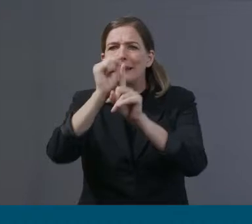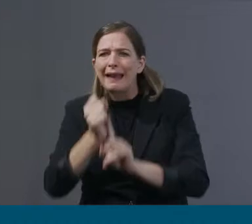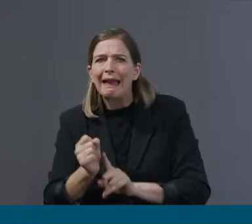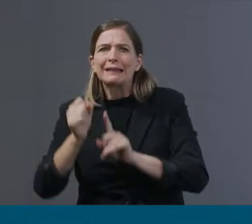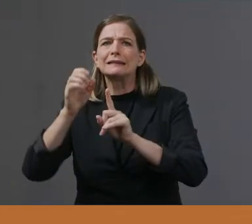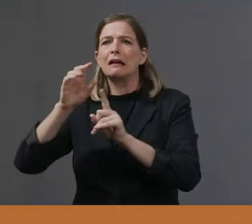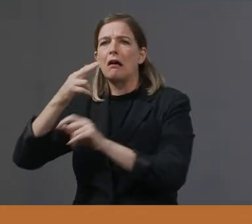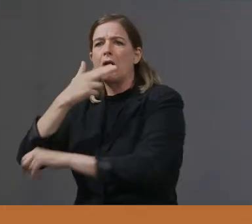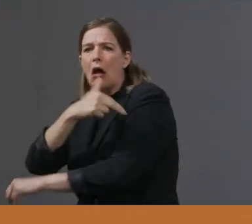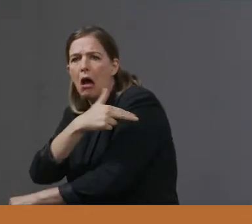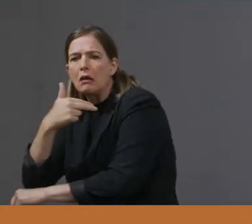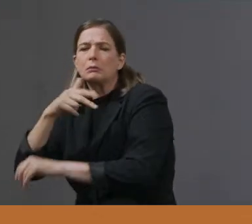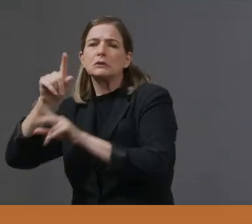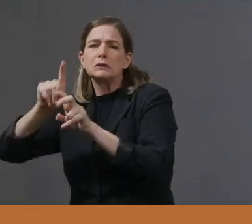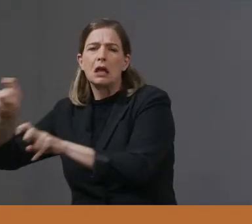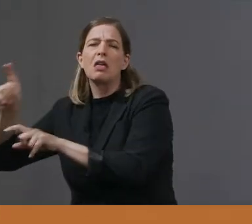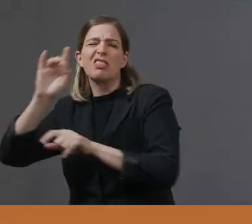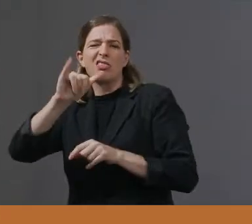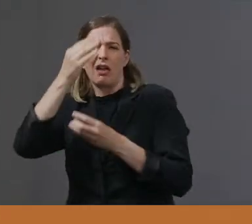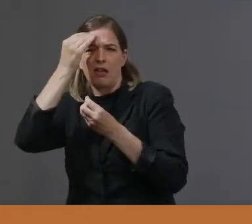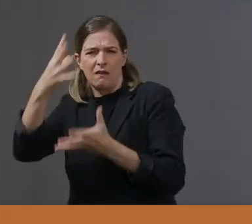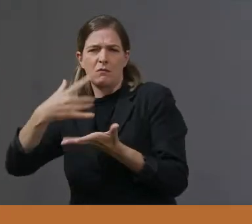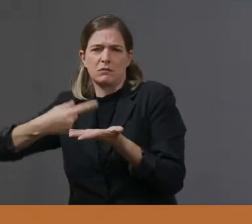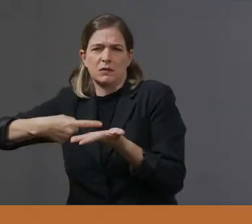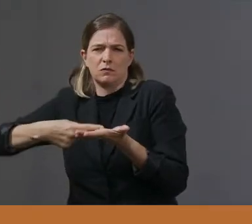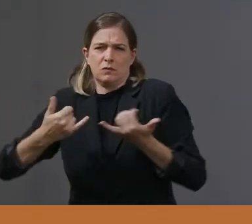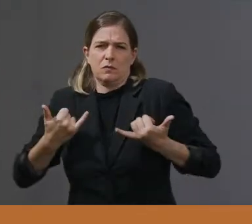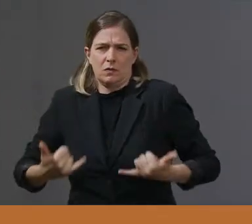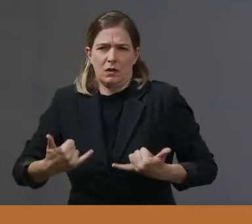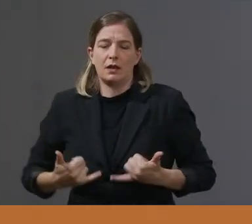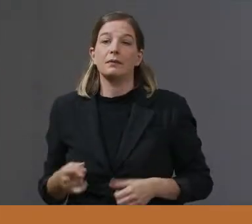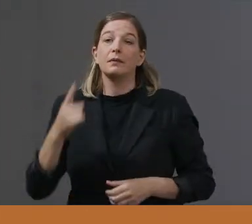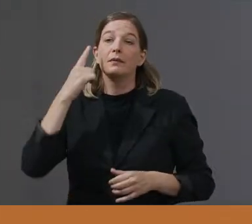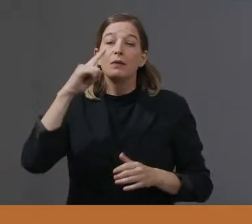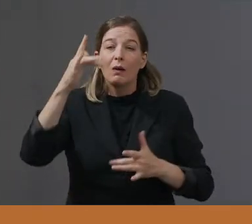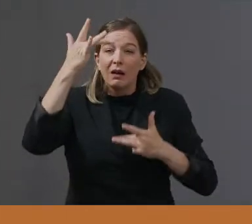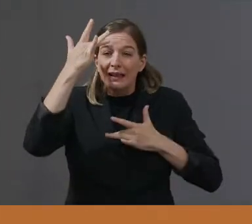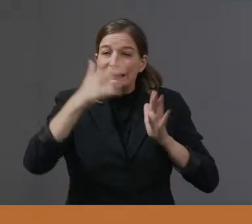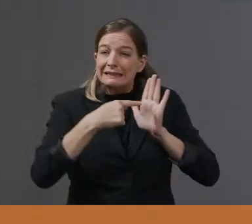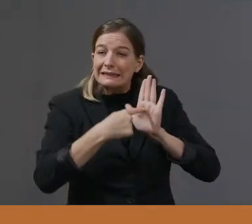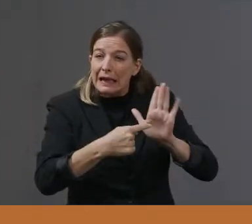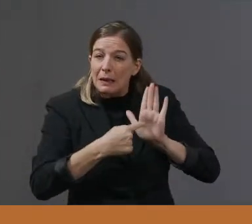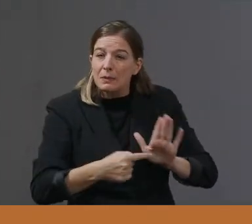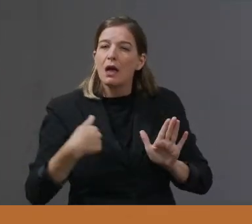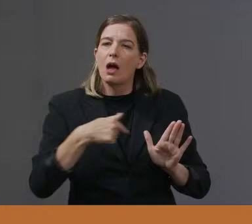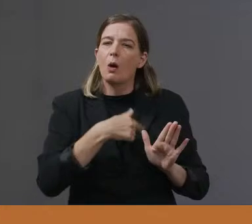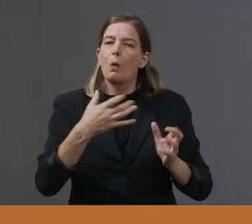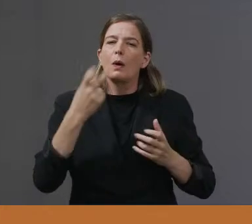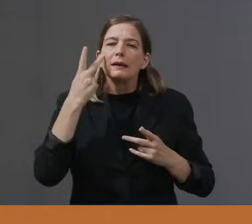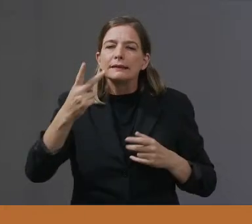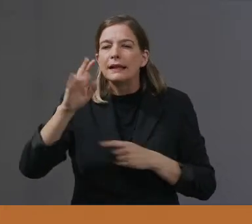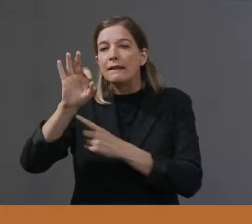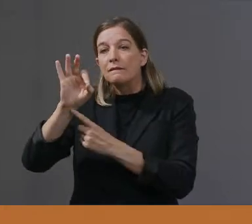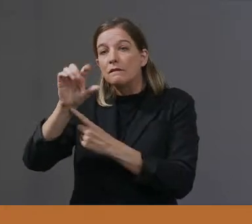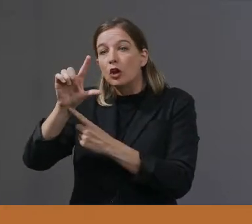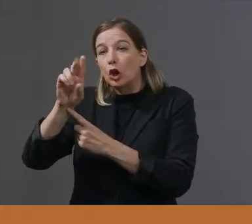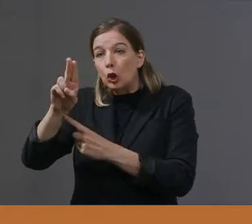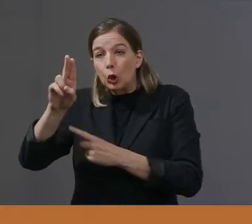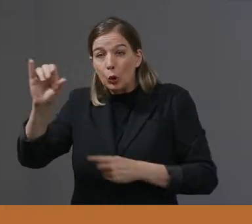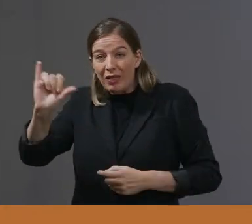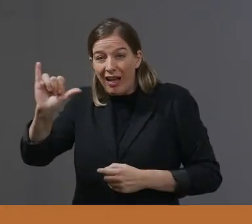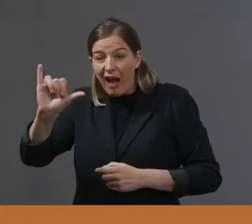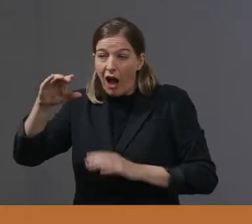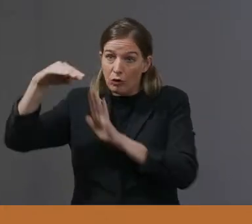today. The symptoms, we want to see a downward trajectory of influenza-like illnesses and